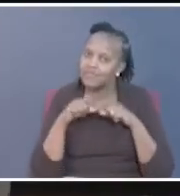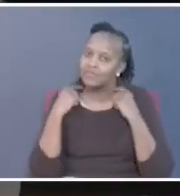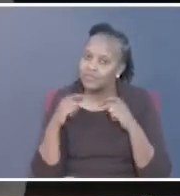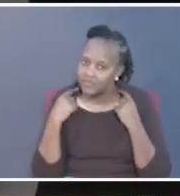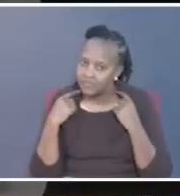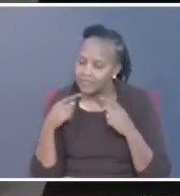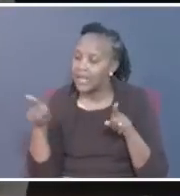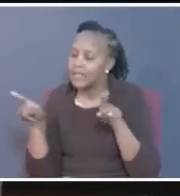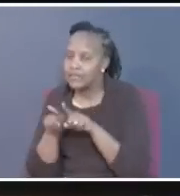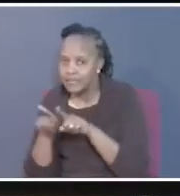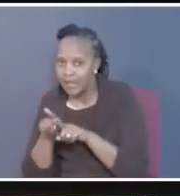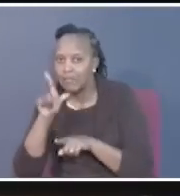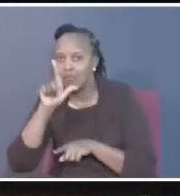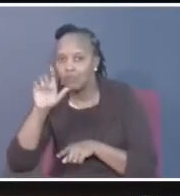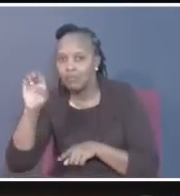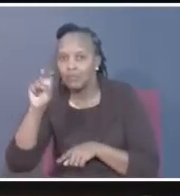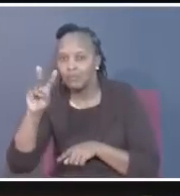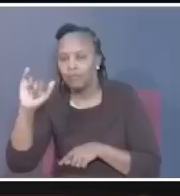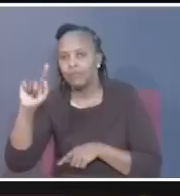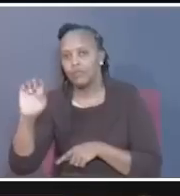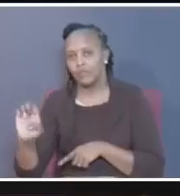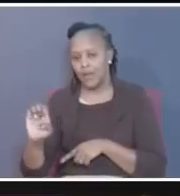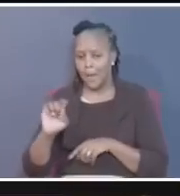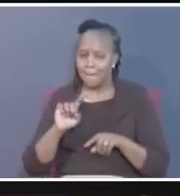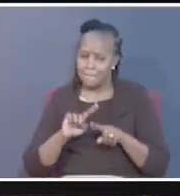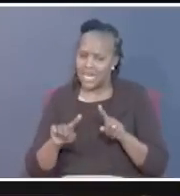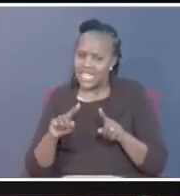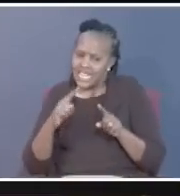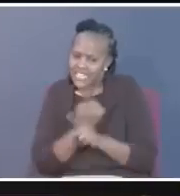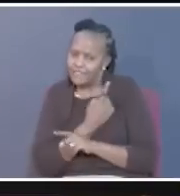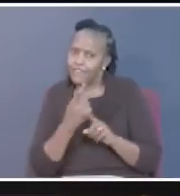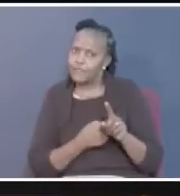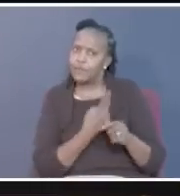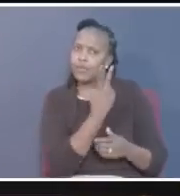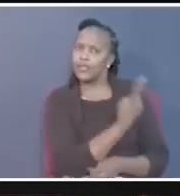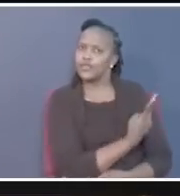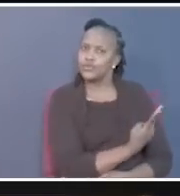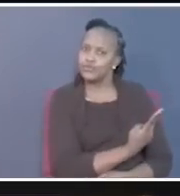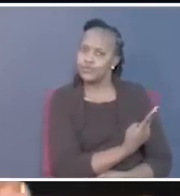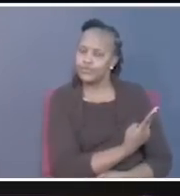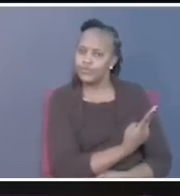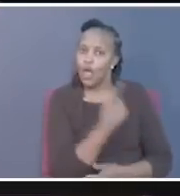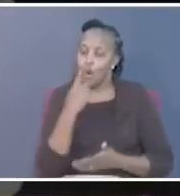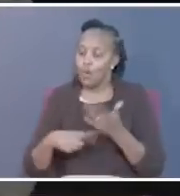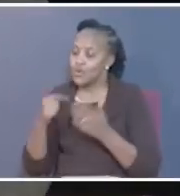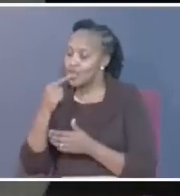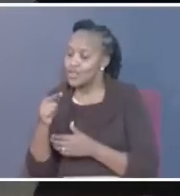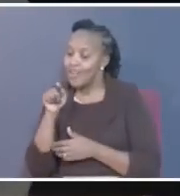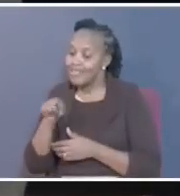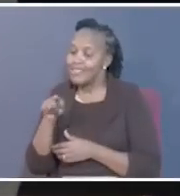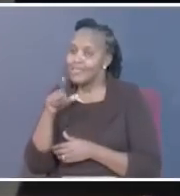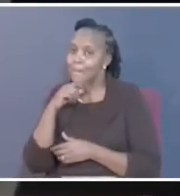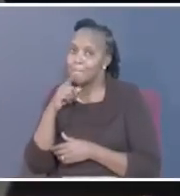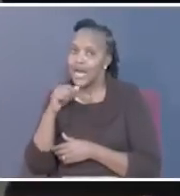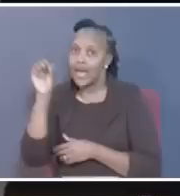Levites. But unlike the priest and the Levite, what we're told is that when the Samaritan came upon